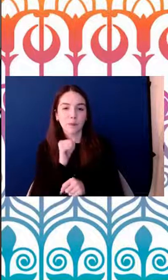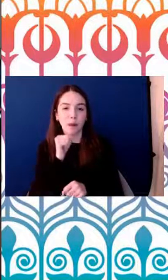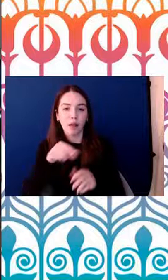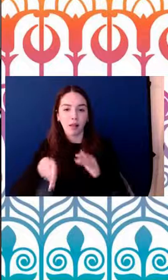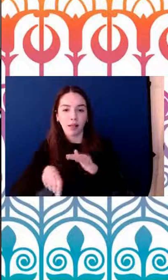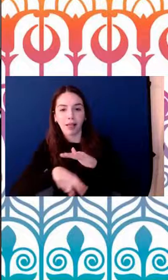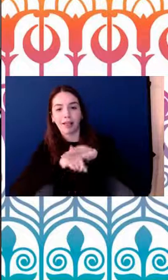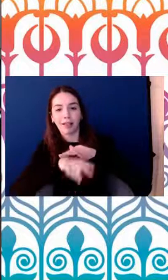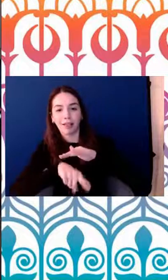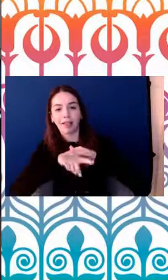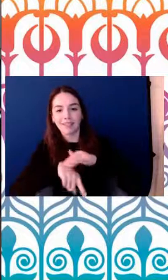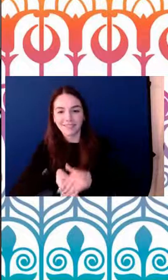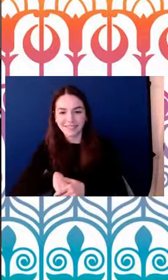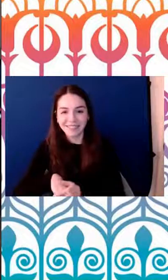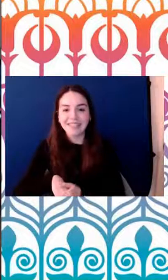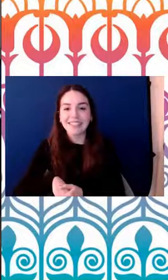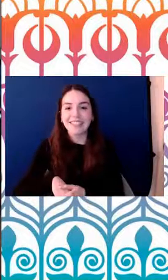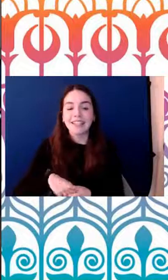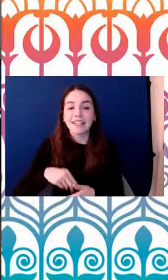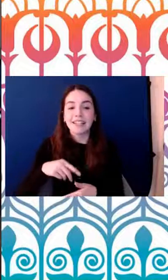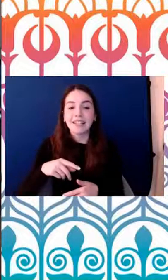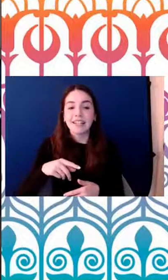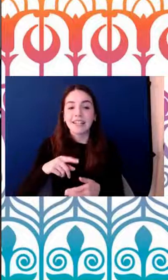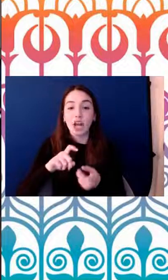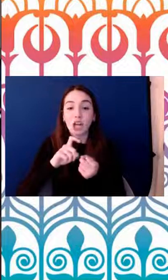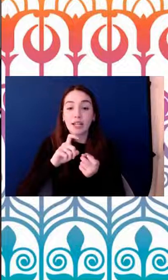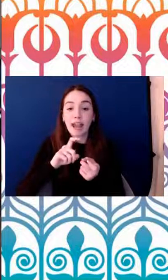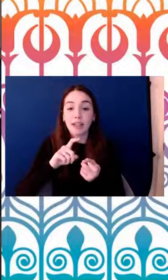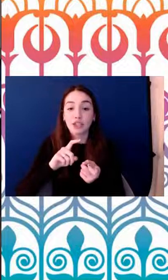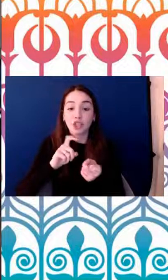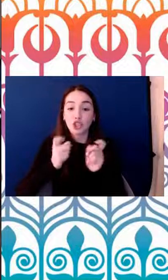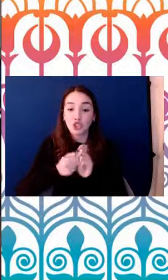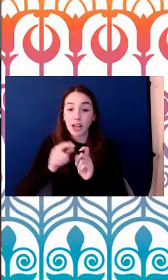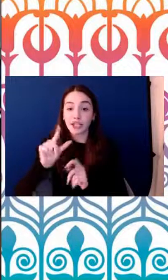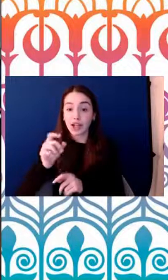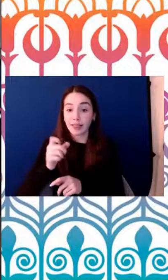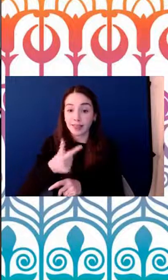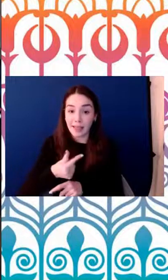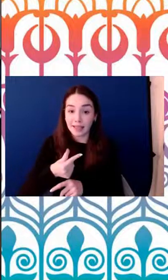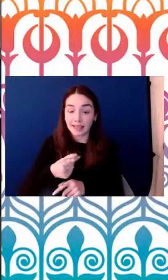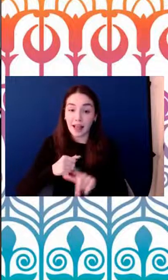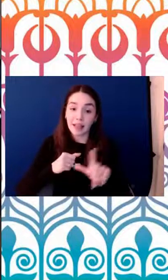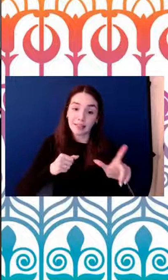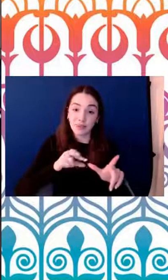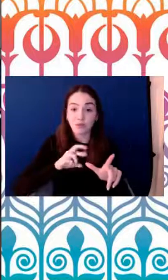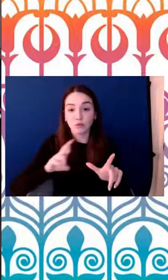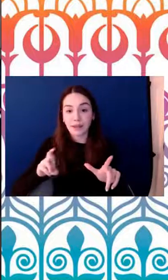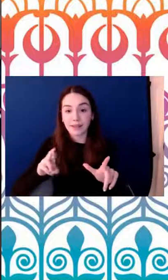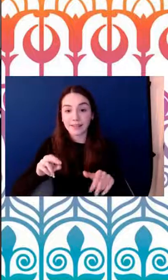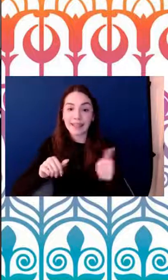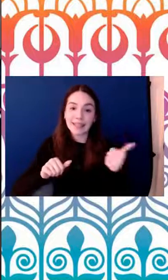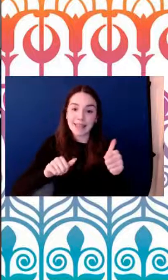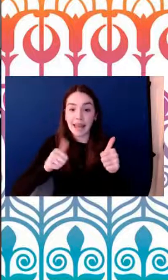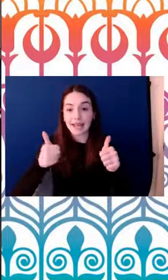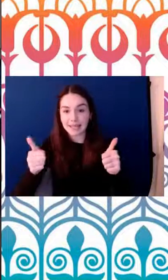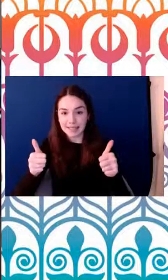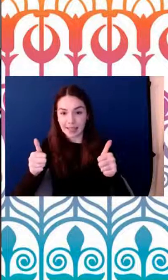table. And we're going to change the legs. We're going to alternate. Okay, ready? We're going to do 10 on each side. We're going to